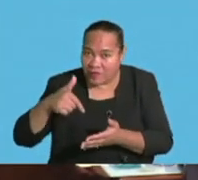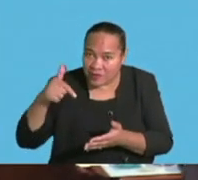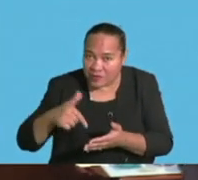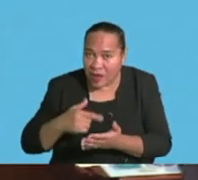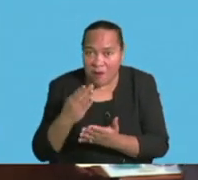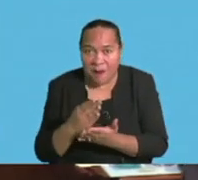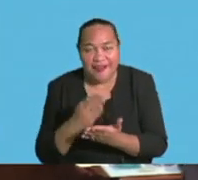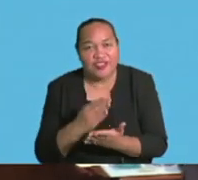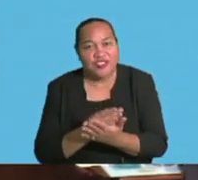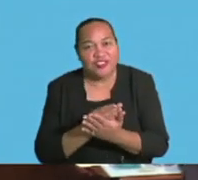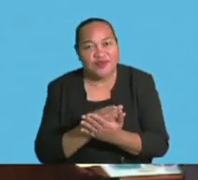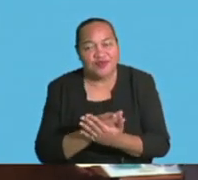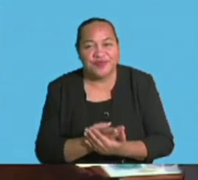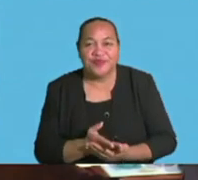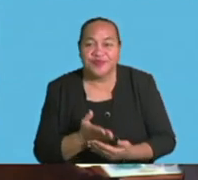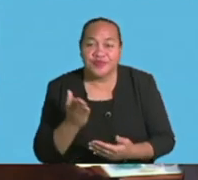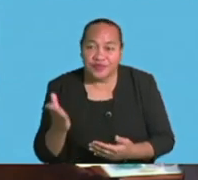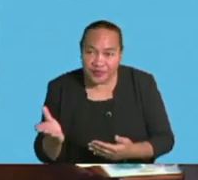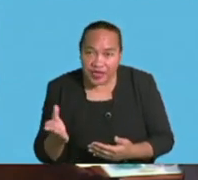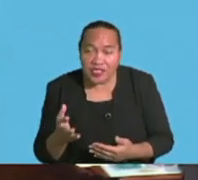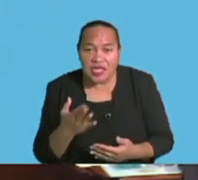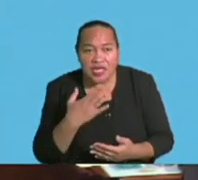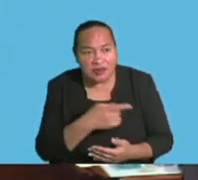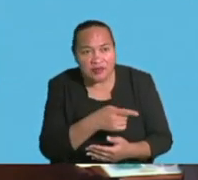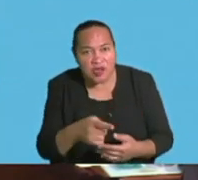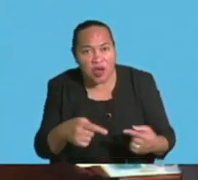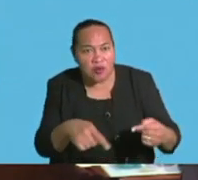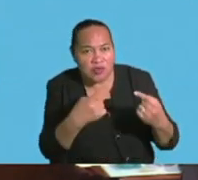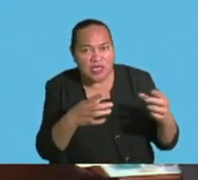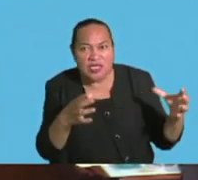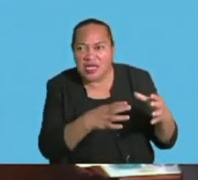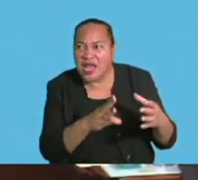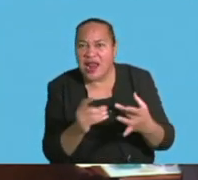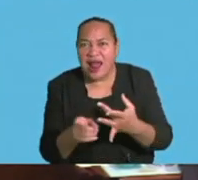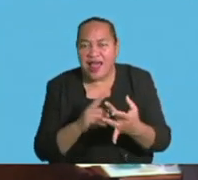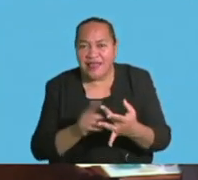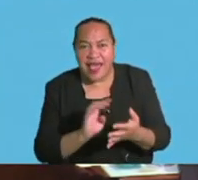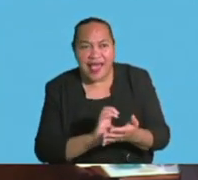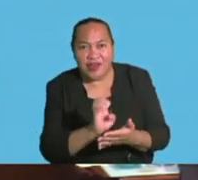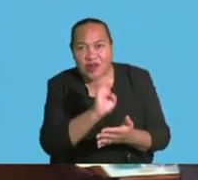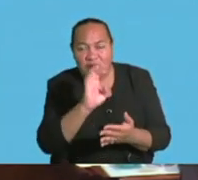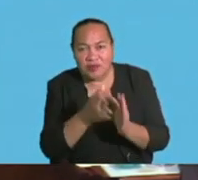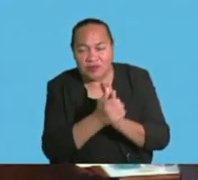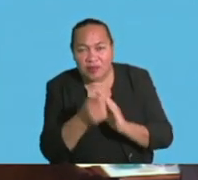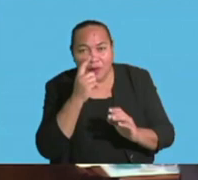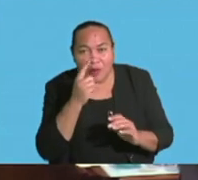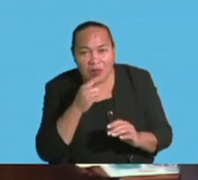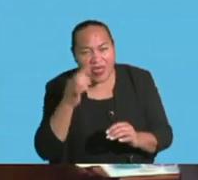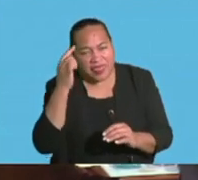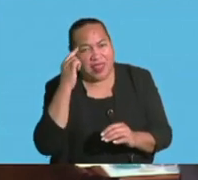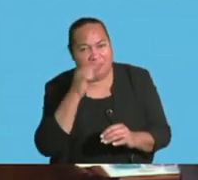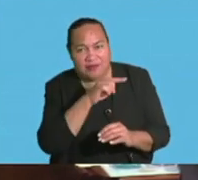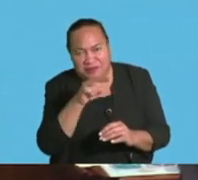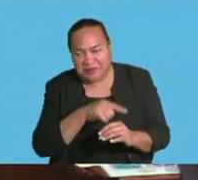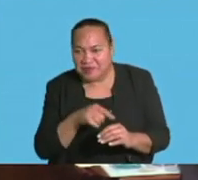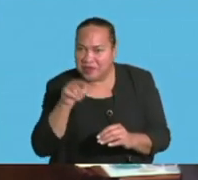budget. The opposition and some so-called economists like to have us think that the budget has been